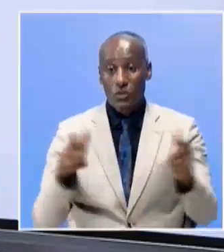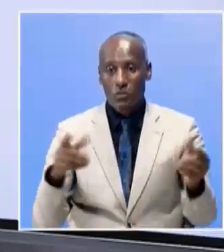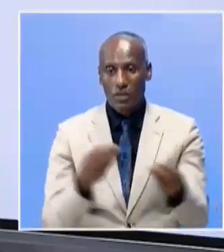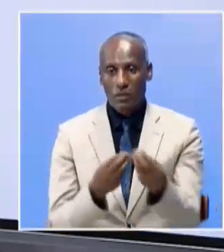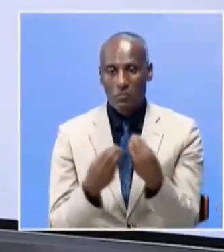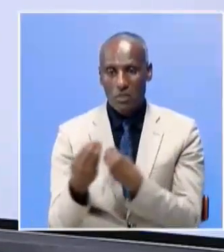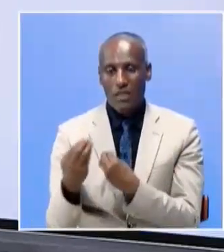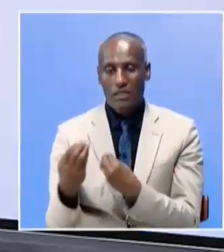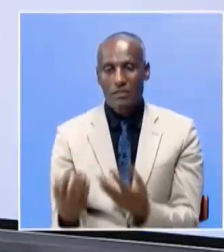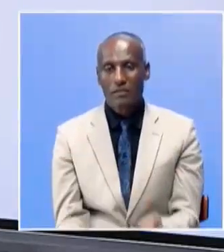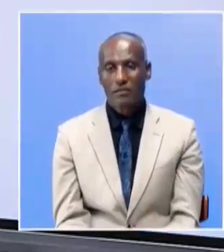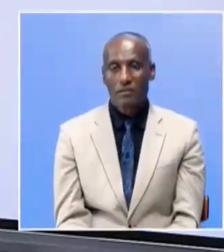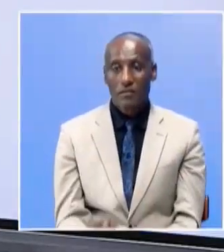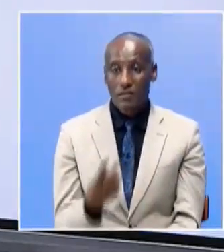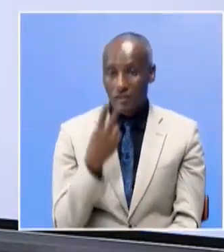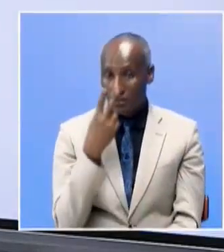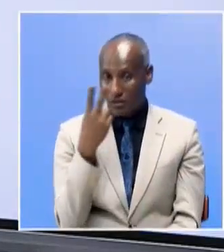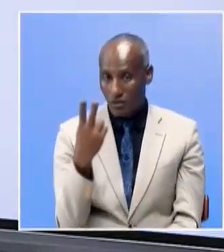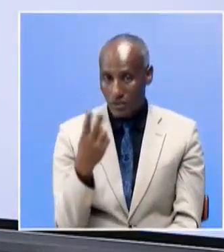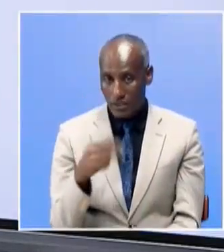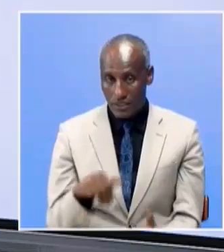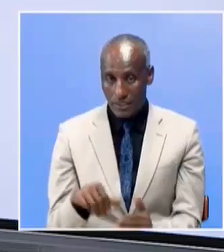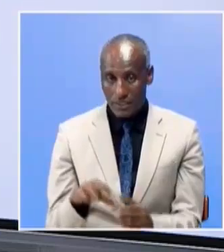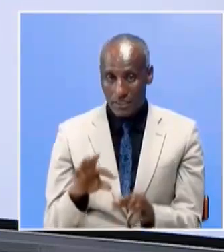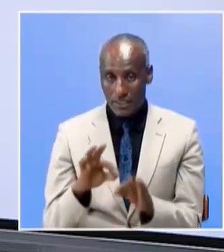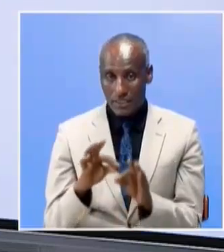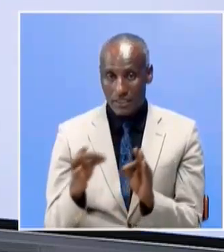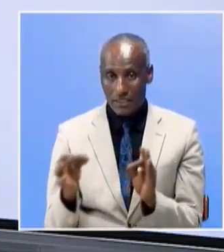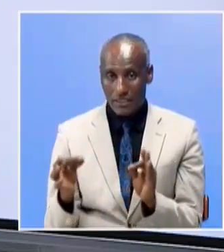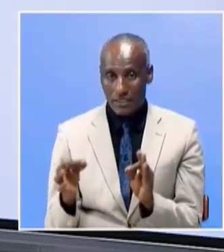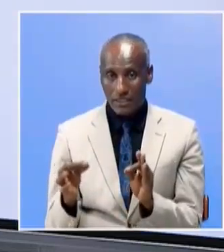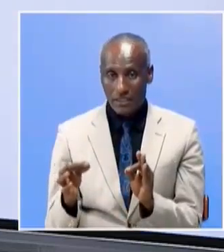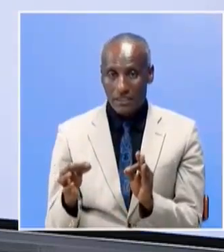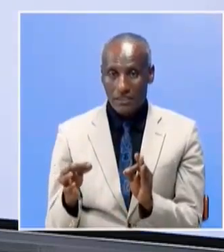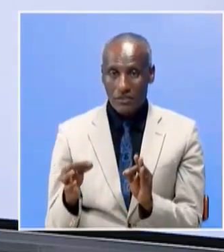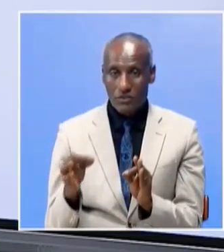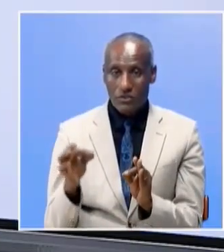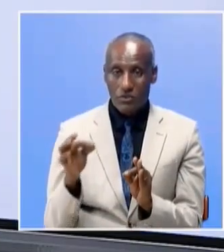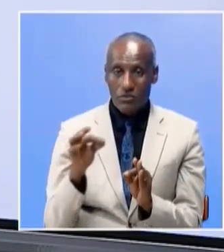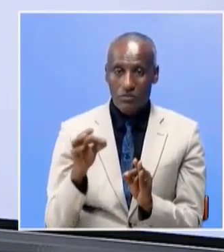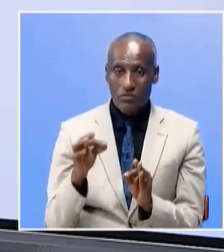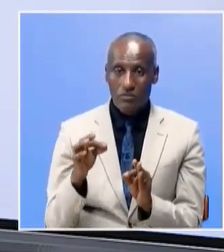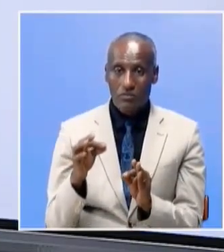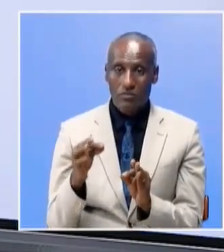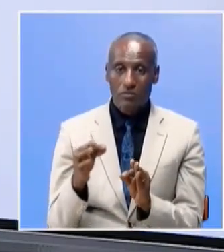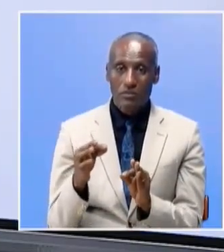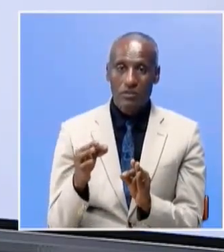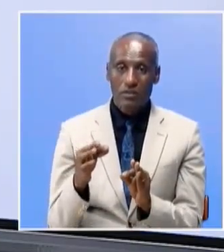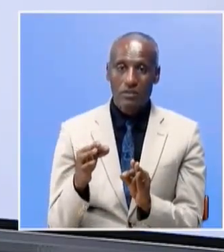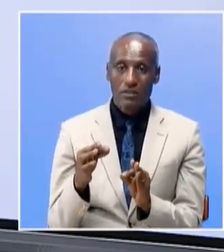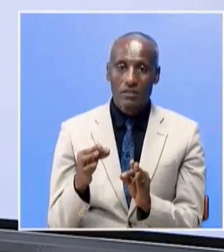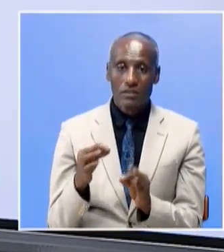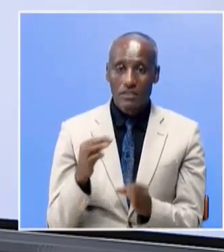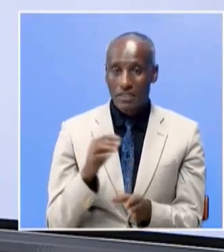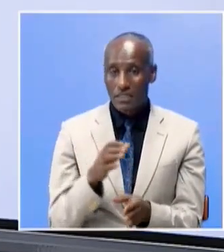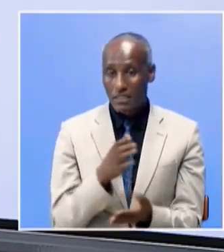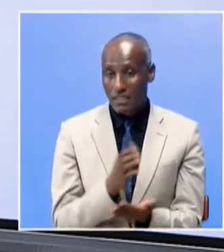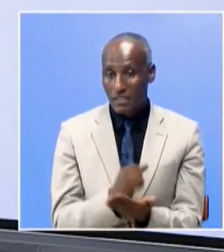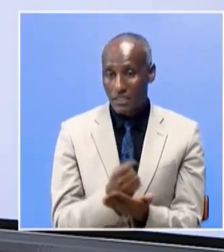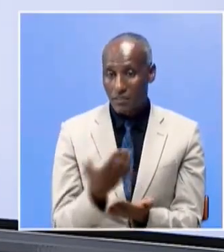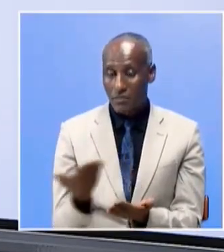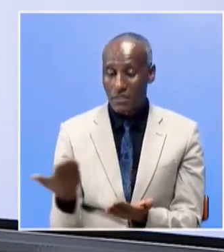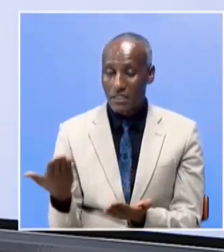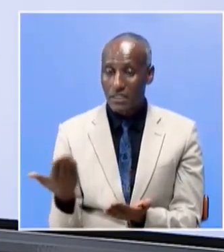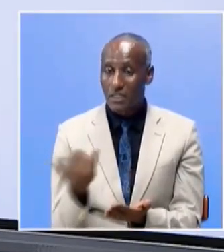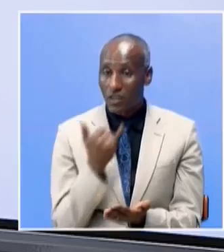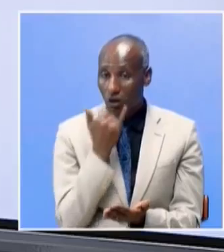Look, in this sentence, he used to buys. In this sentence, it is something is wrong. So you have to identify